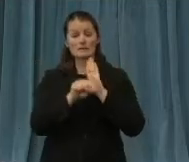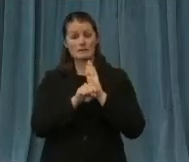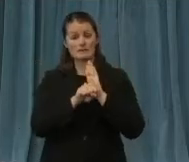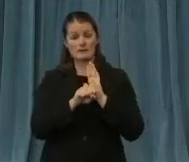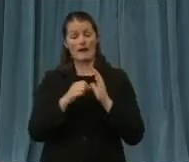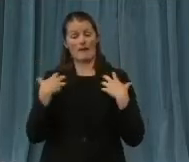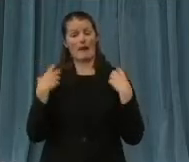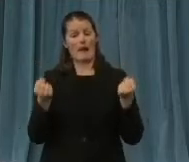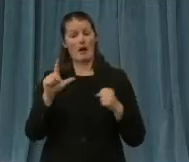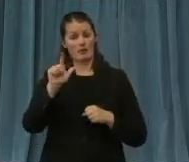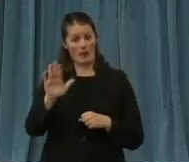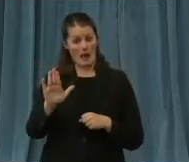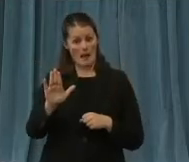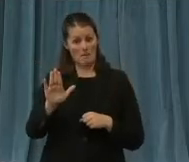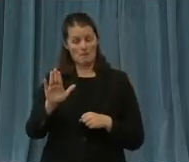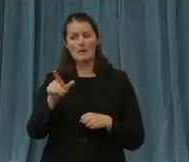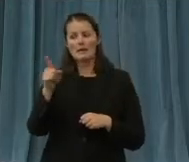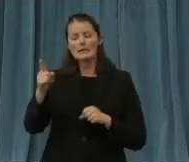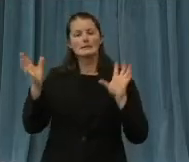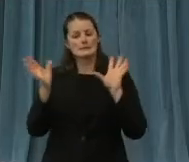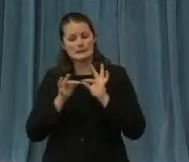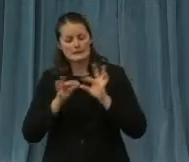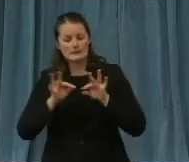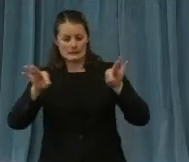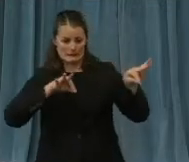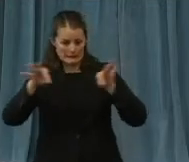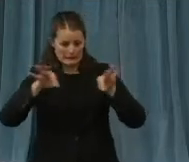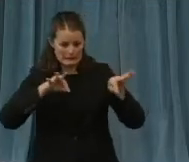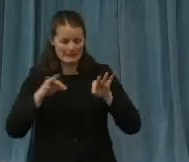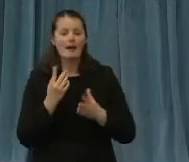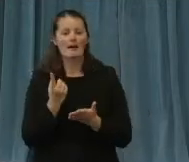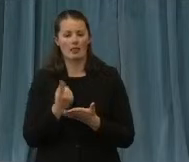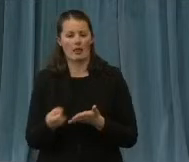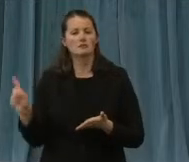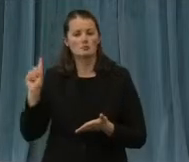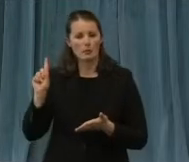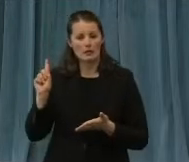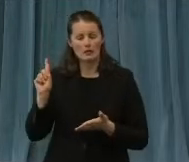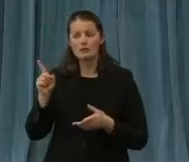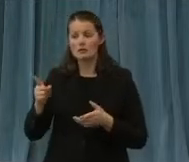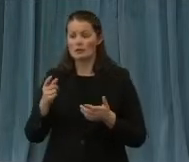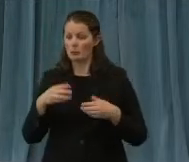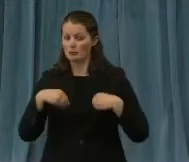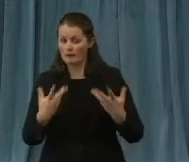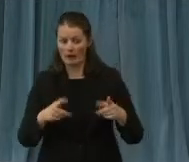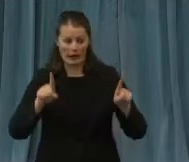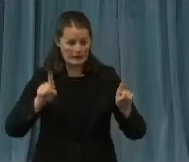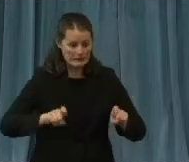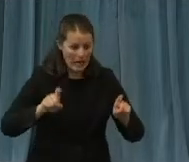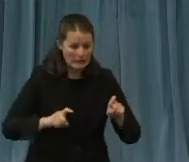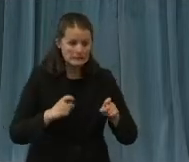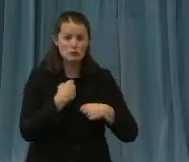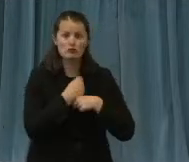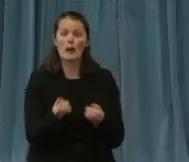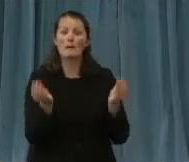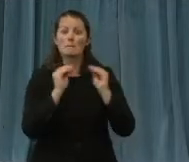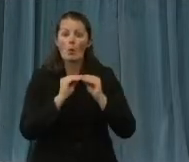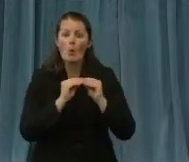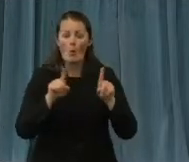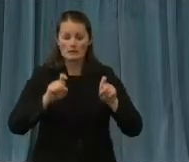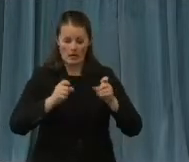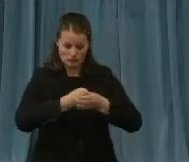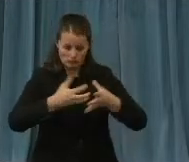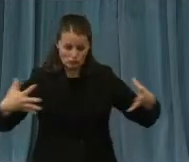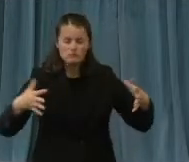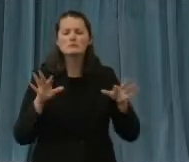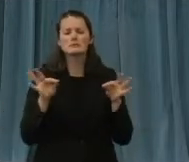well. You heard from Dr. Pandori, as I said last week, about our efforts to create more capacity around testing in the state. He will